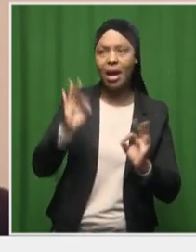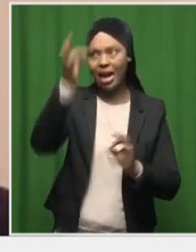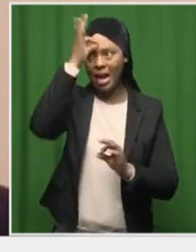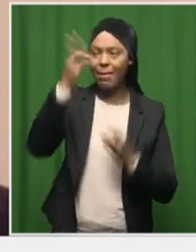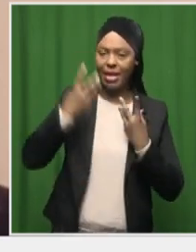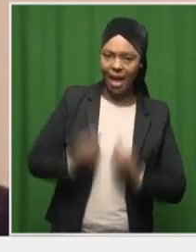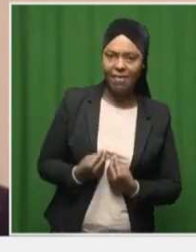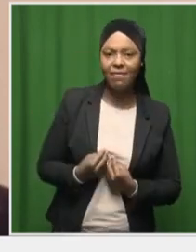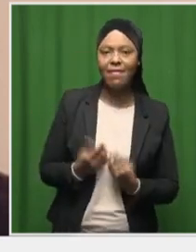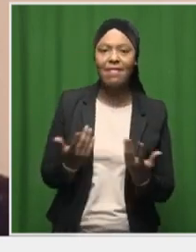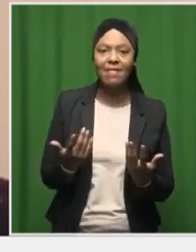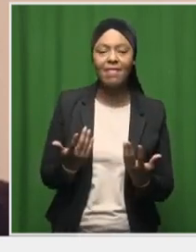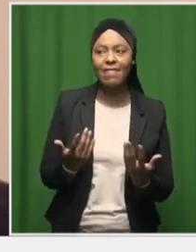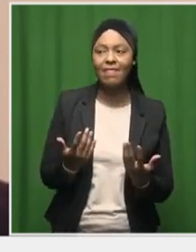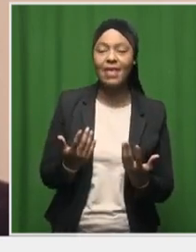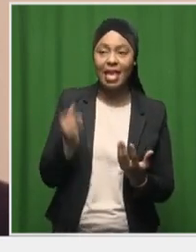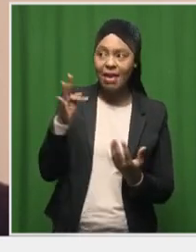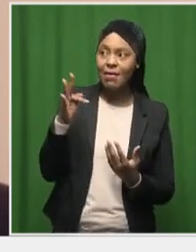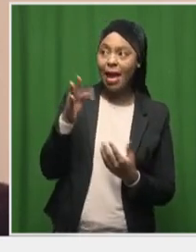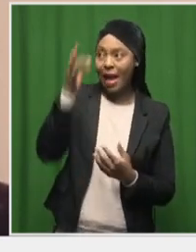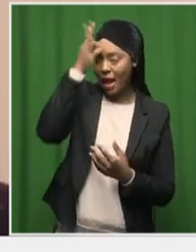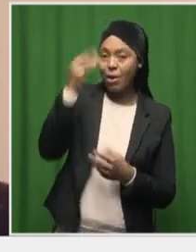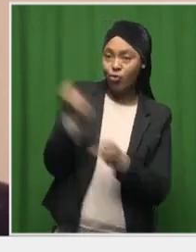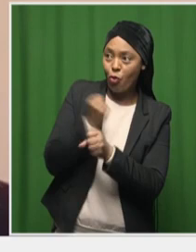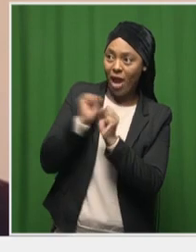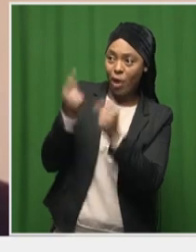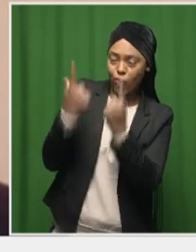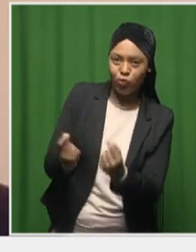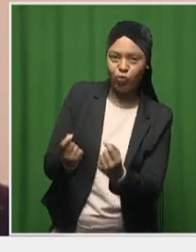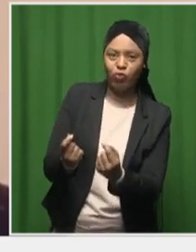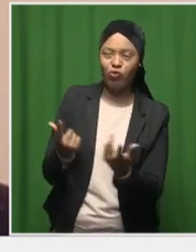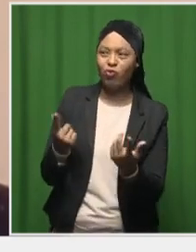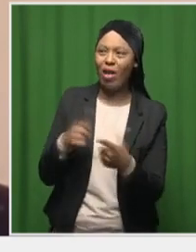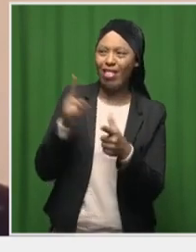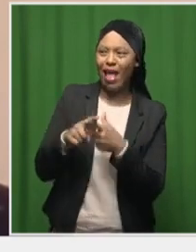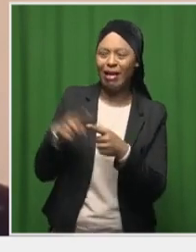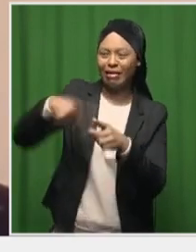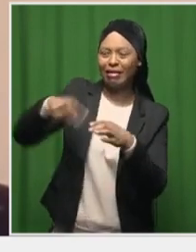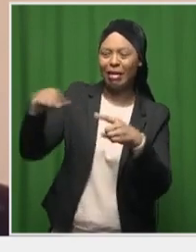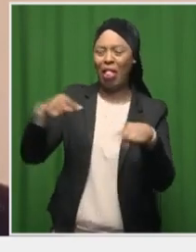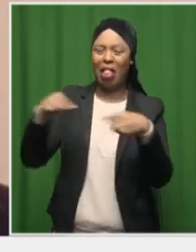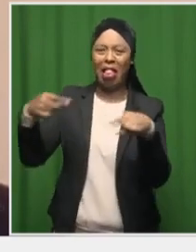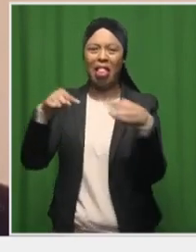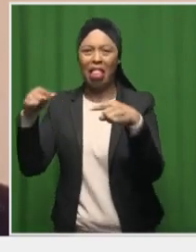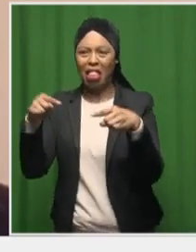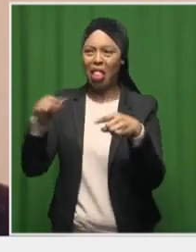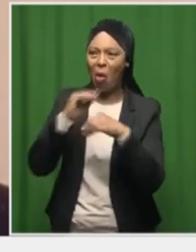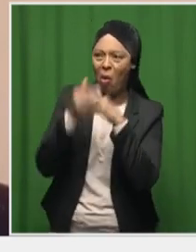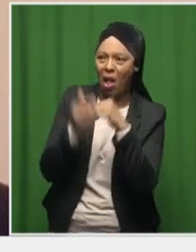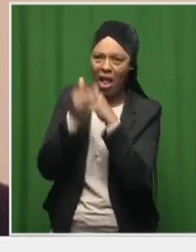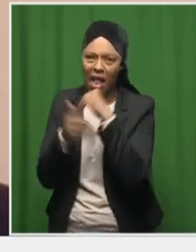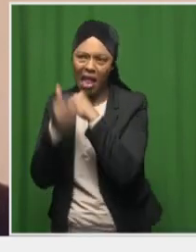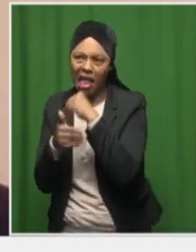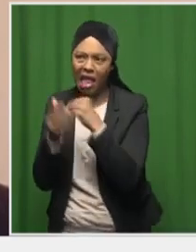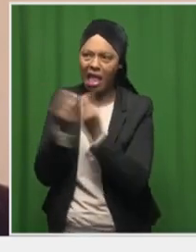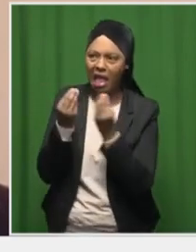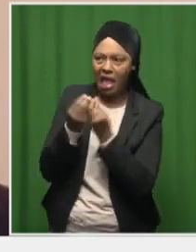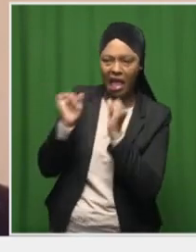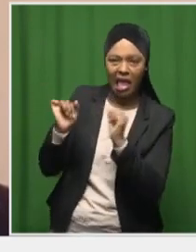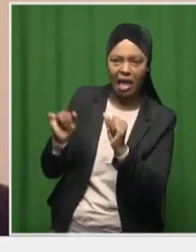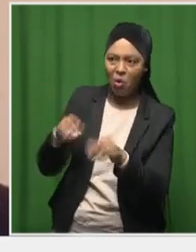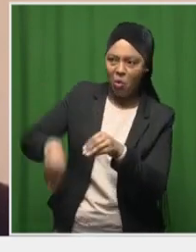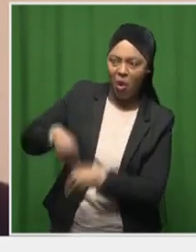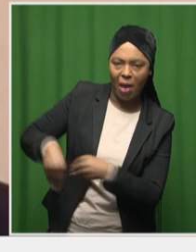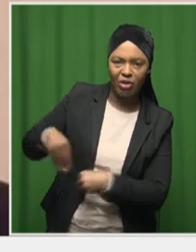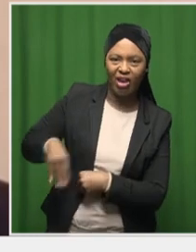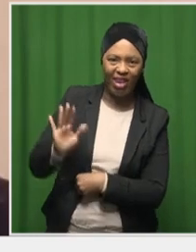did what the government should be doing instead of fighting and trying to protect the thieves and the